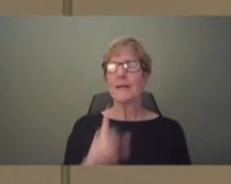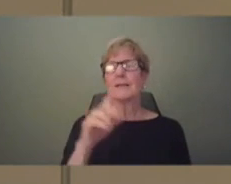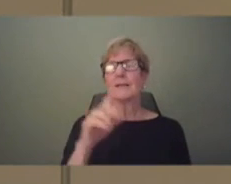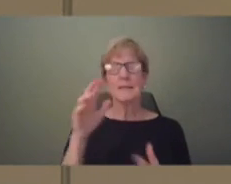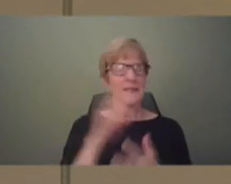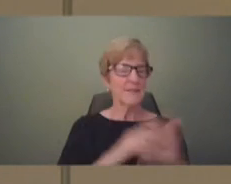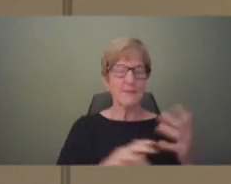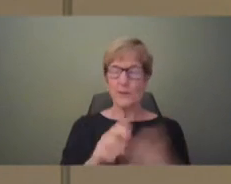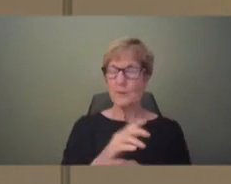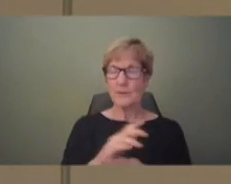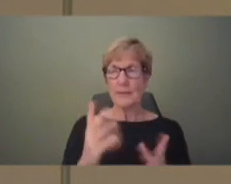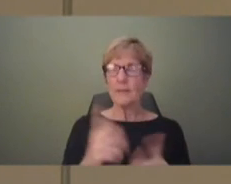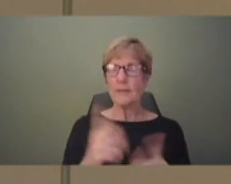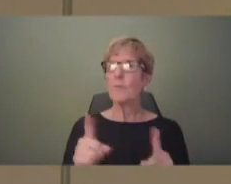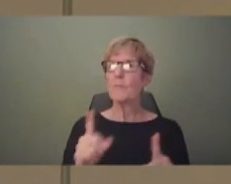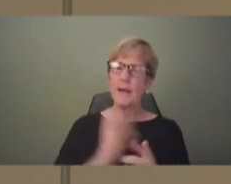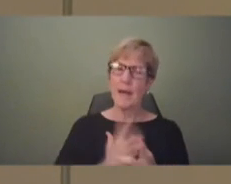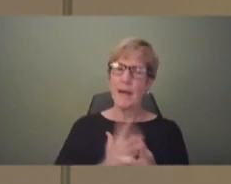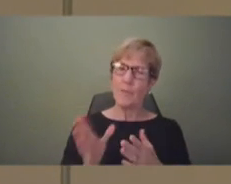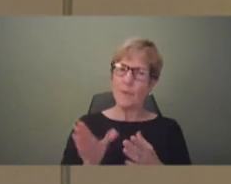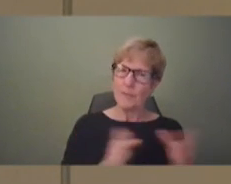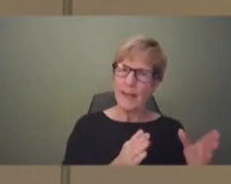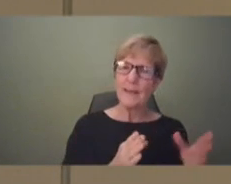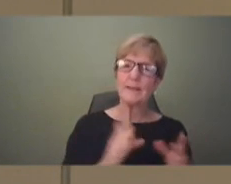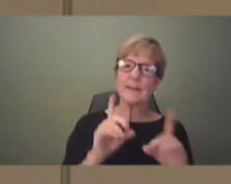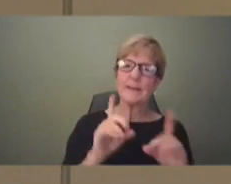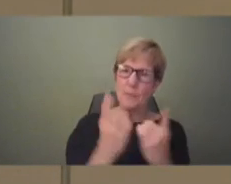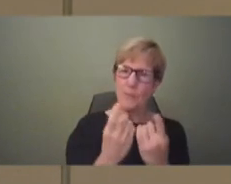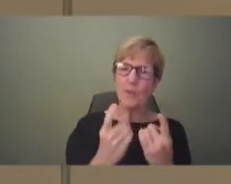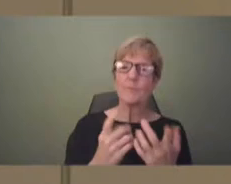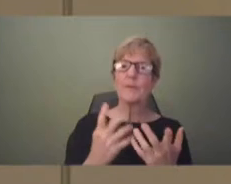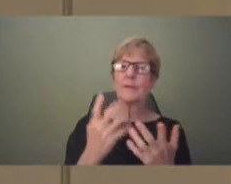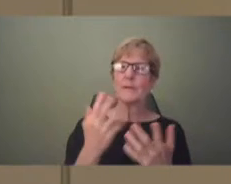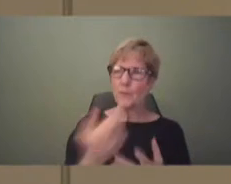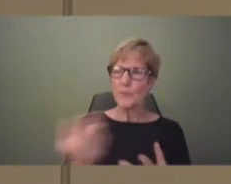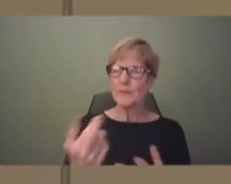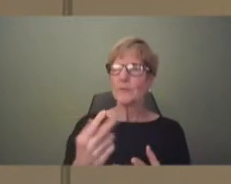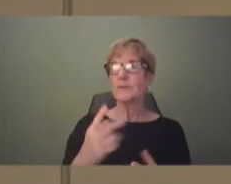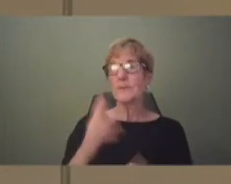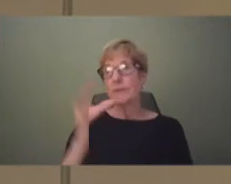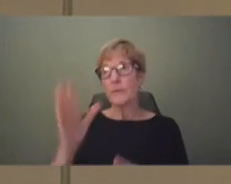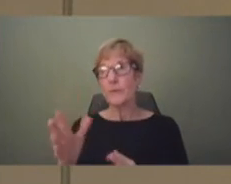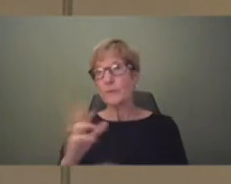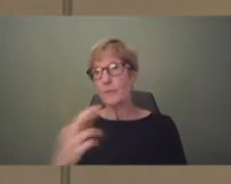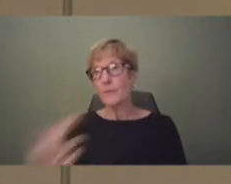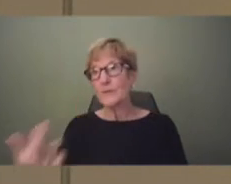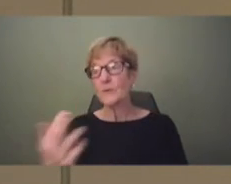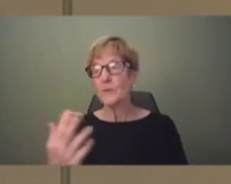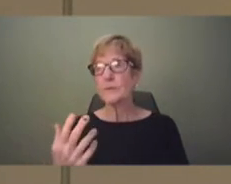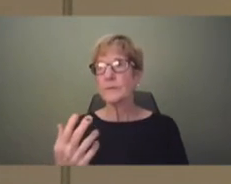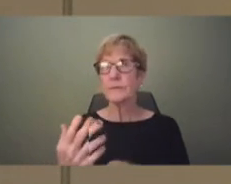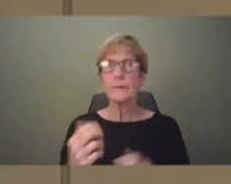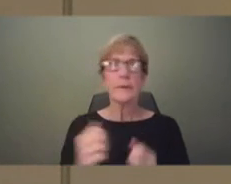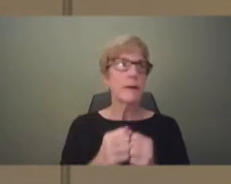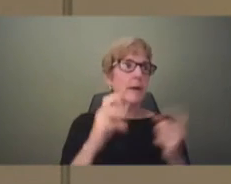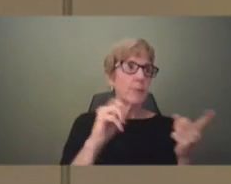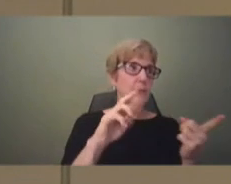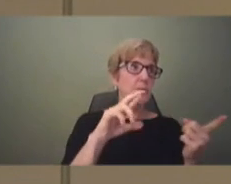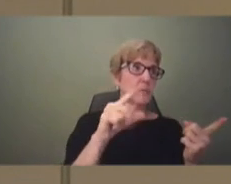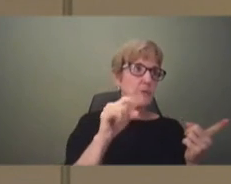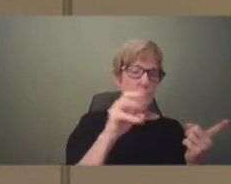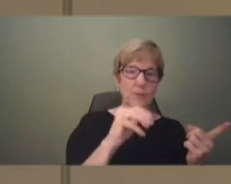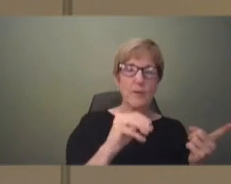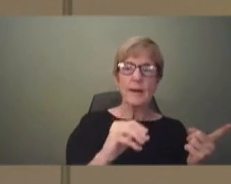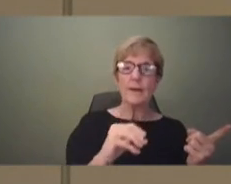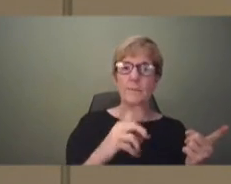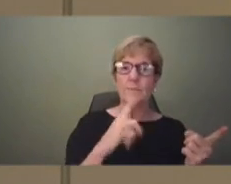but um our planning department our planning resources or your planning resources on top of Mr Grahams here I as your as